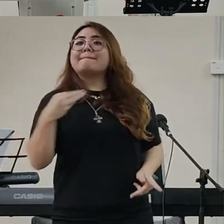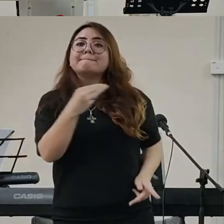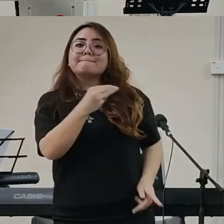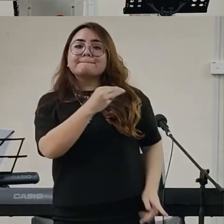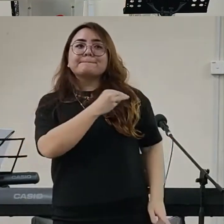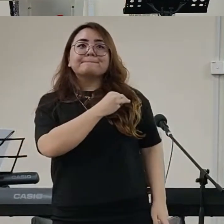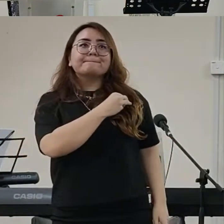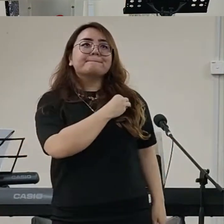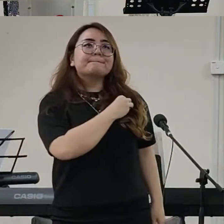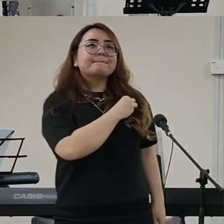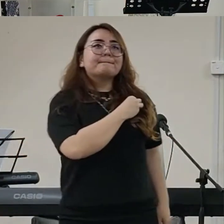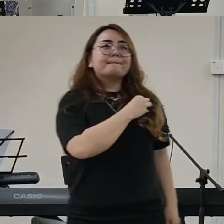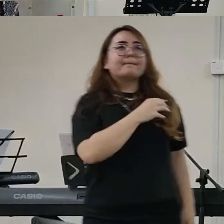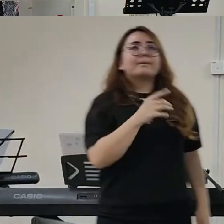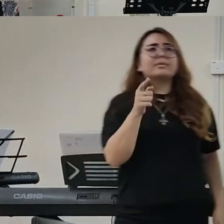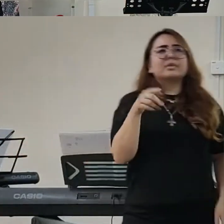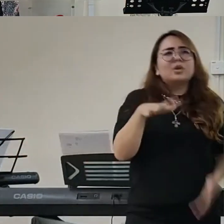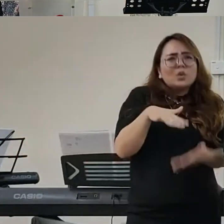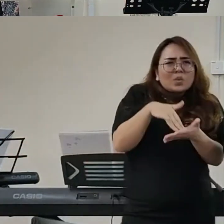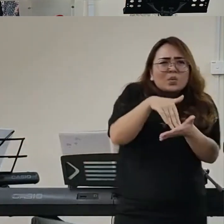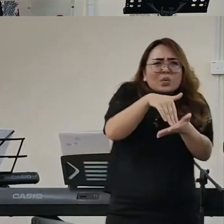those who were sick, nor